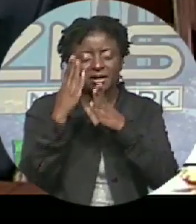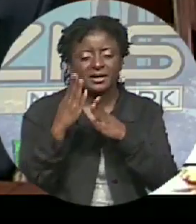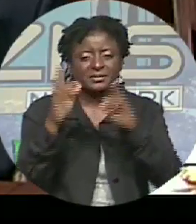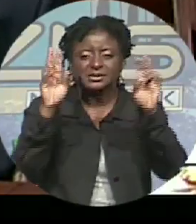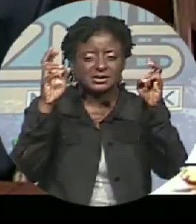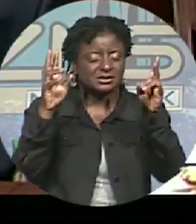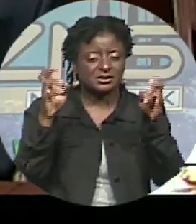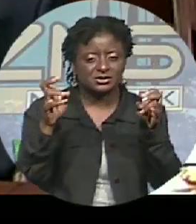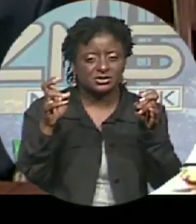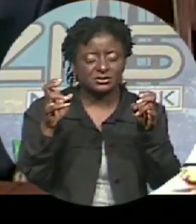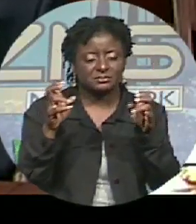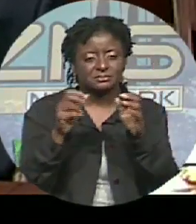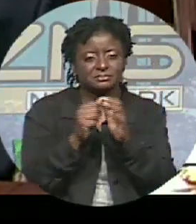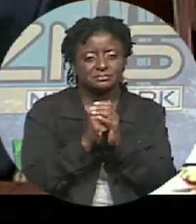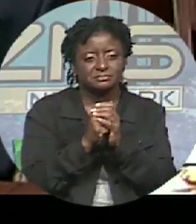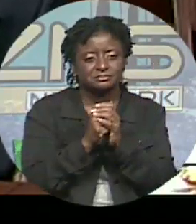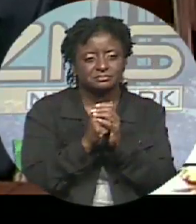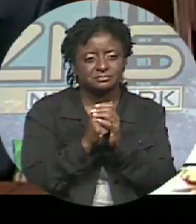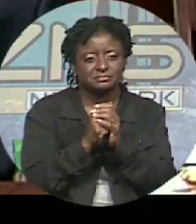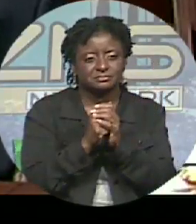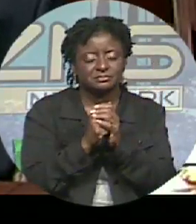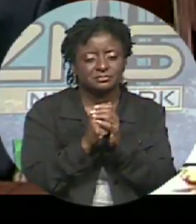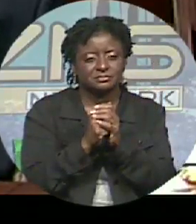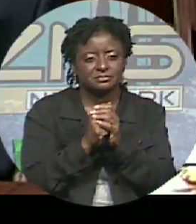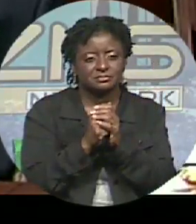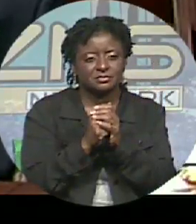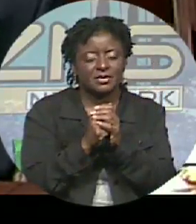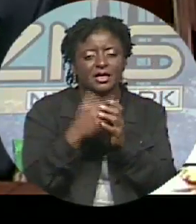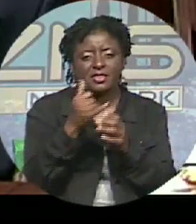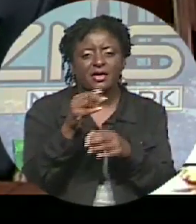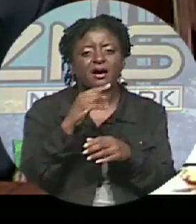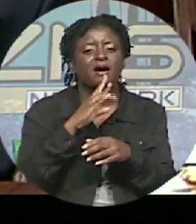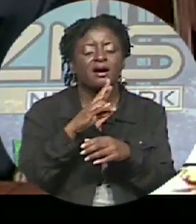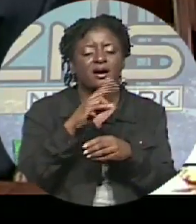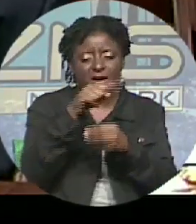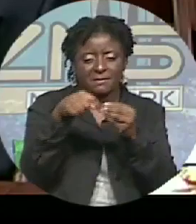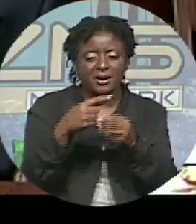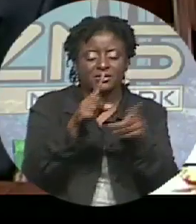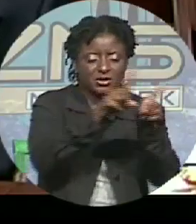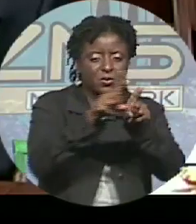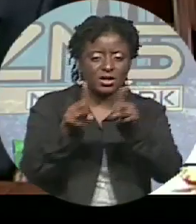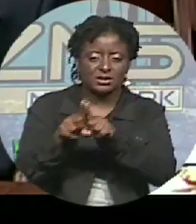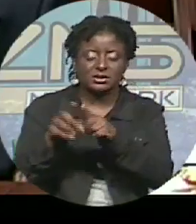Instead, they're about equality between men and women.